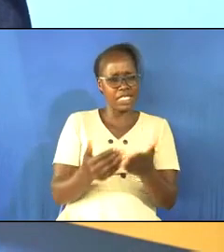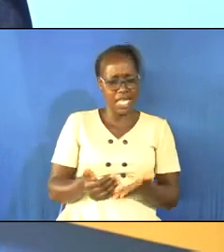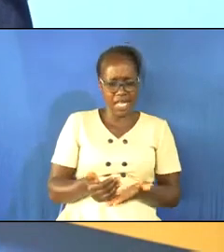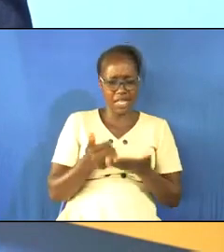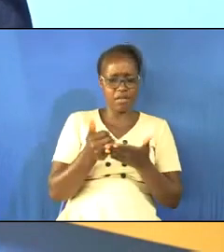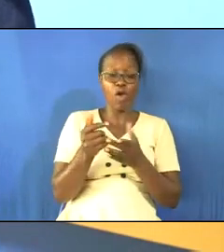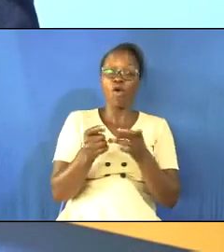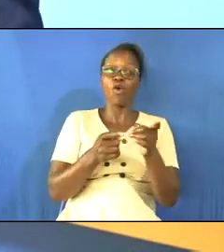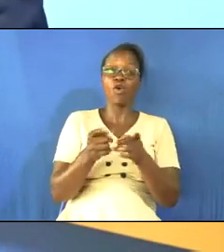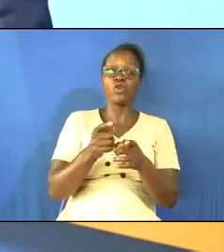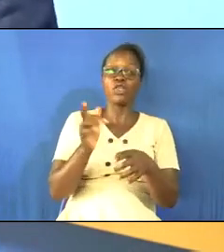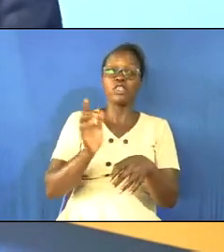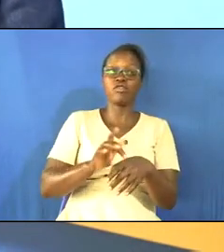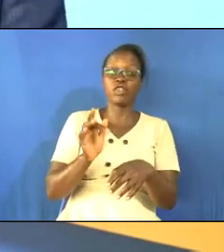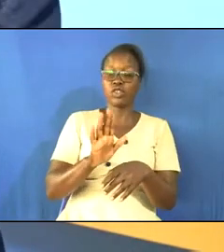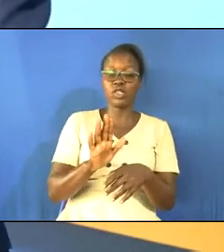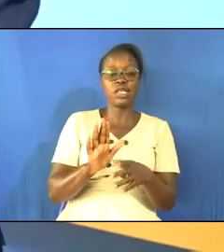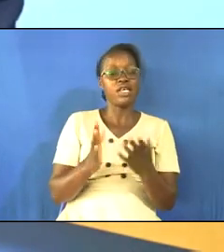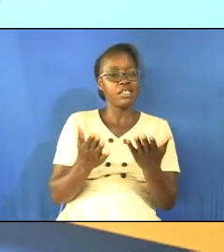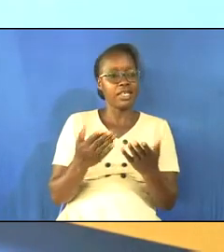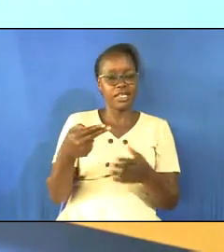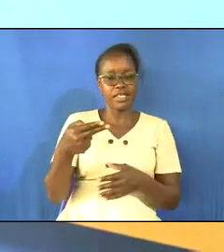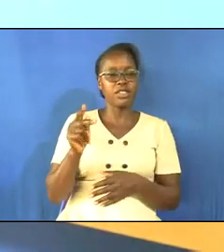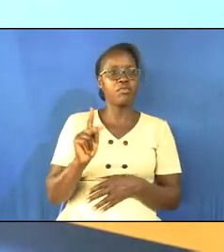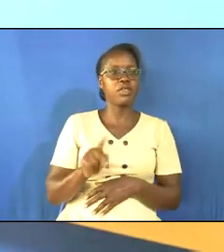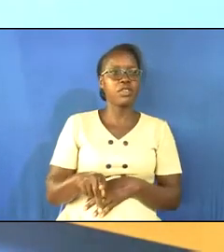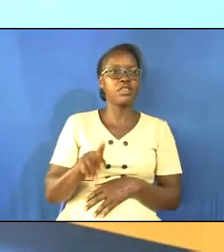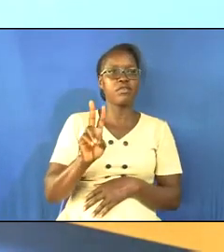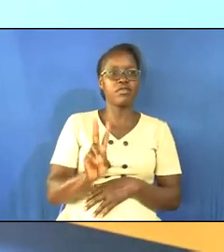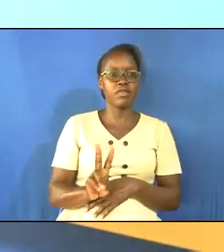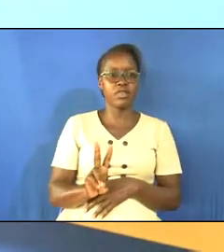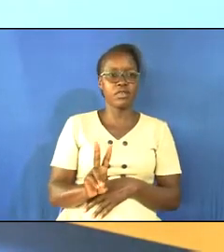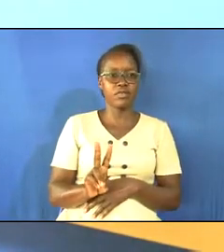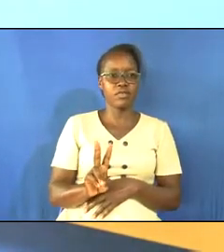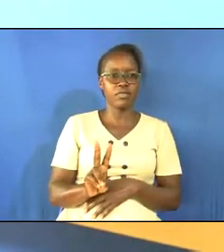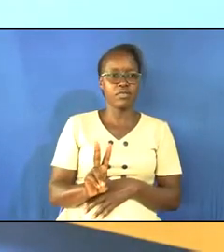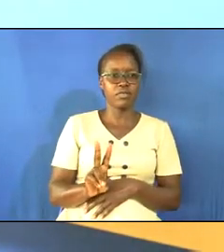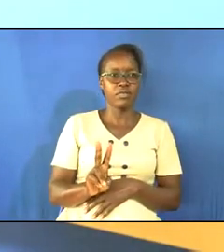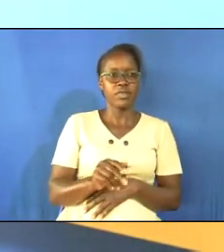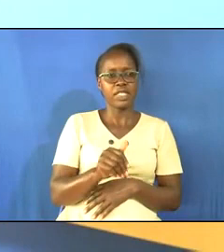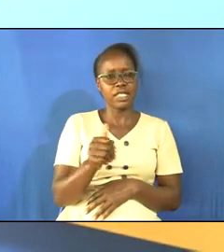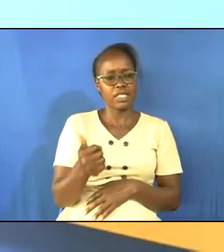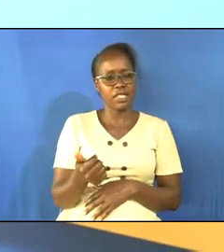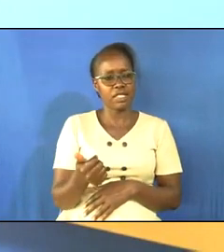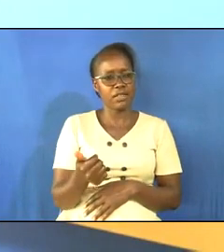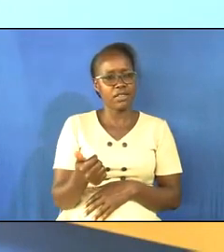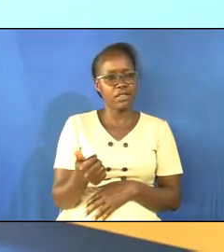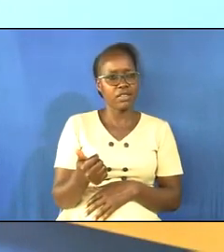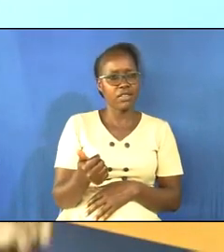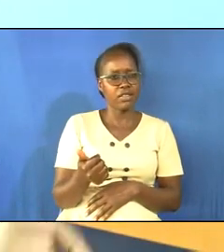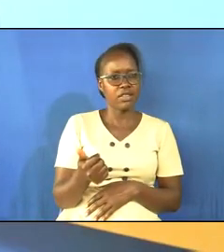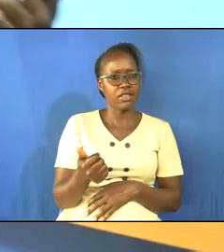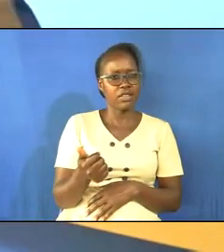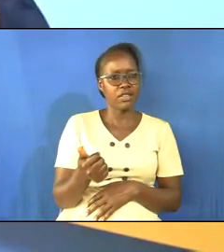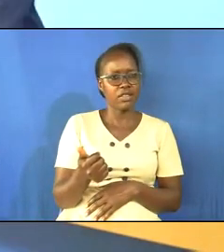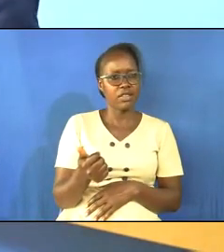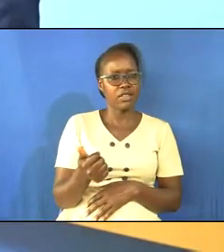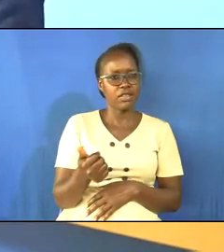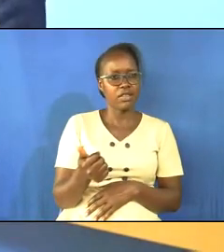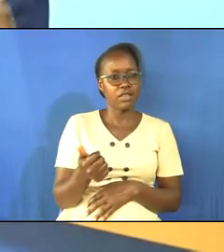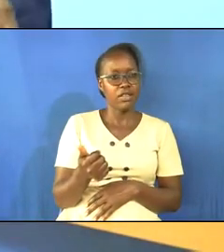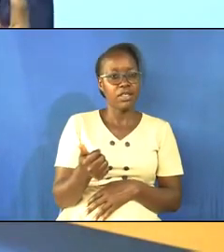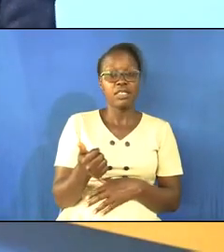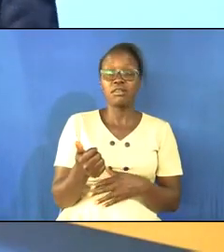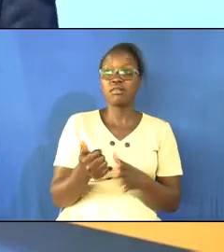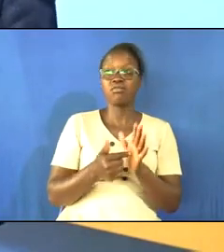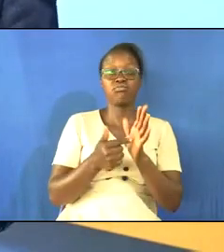in 90% of the cases. The other risk factor will be familial history of cervical cancer. So this means that